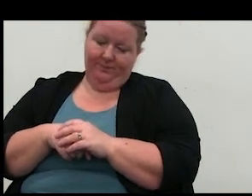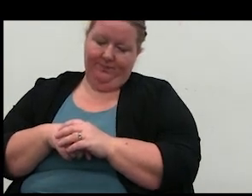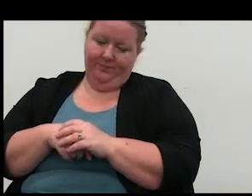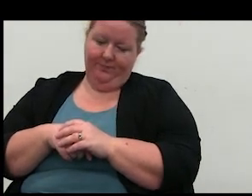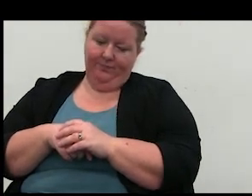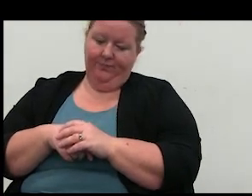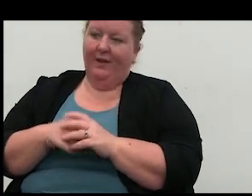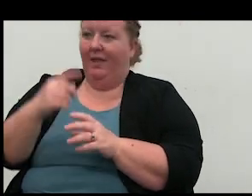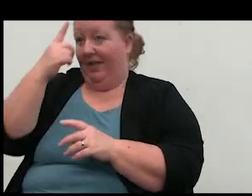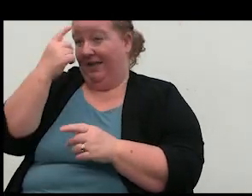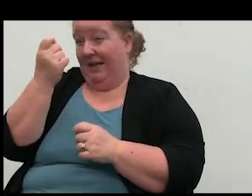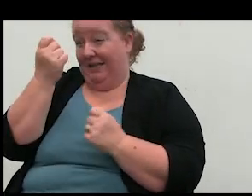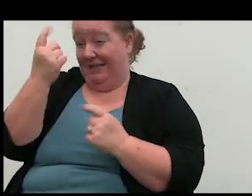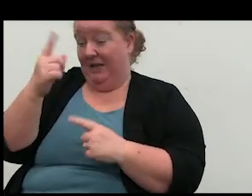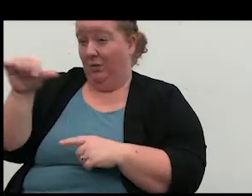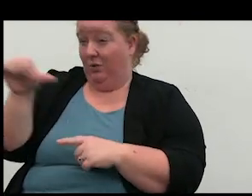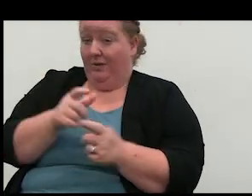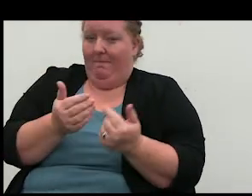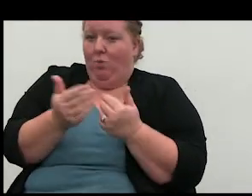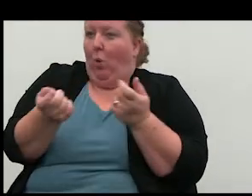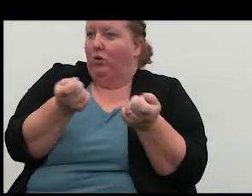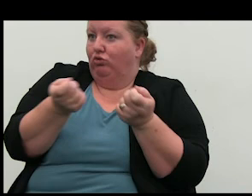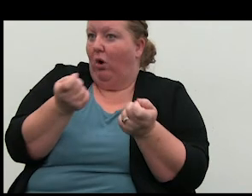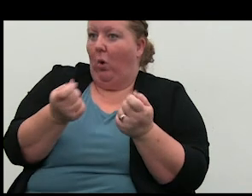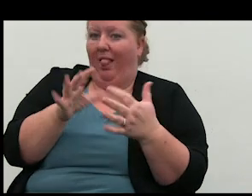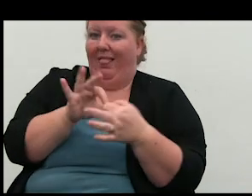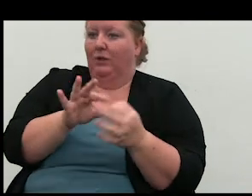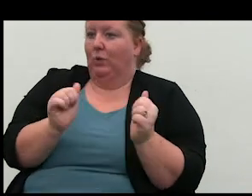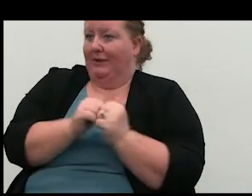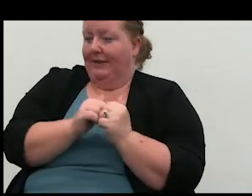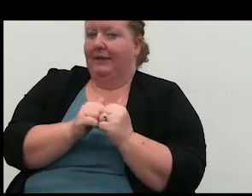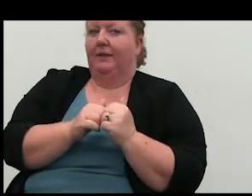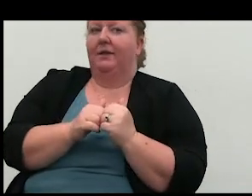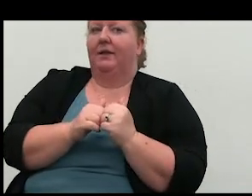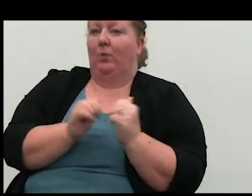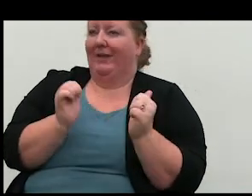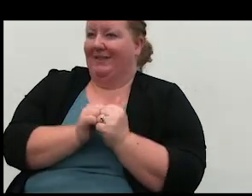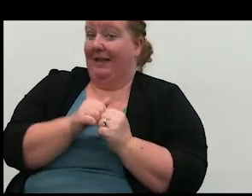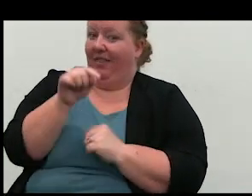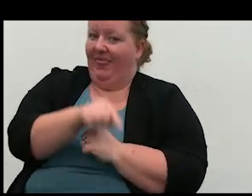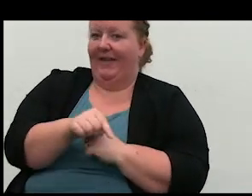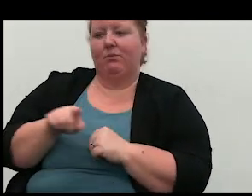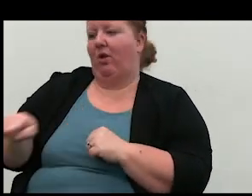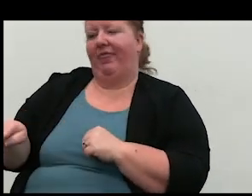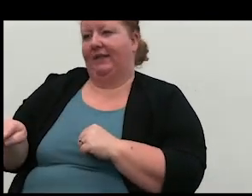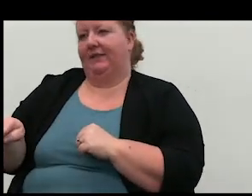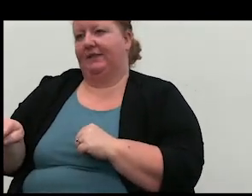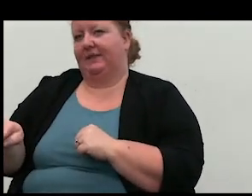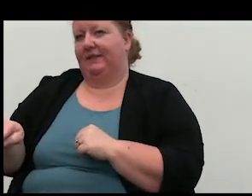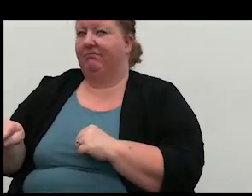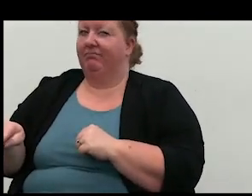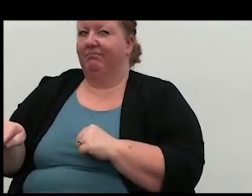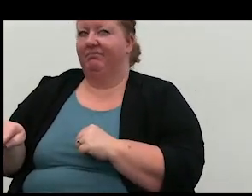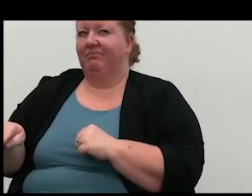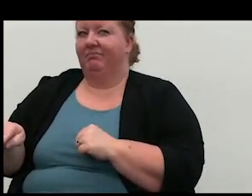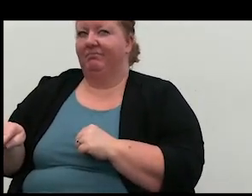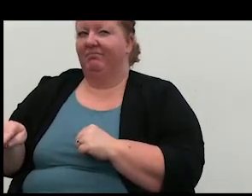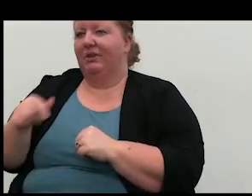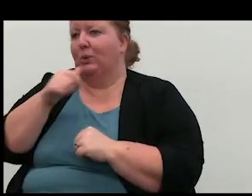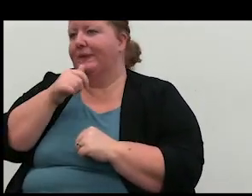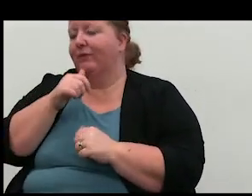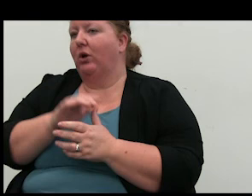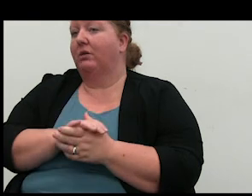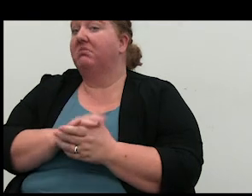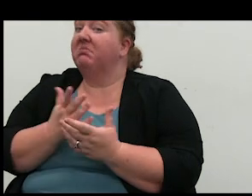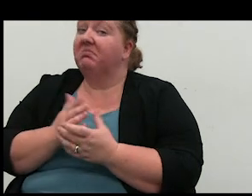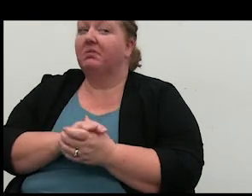the idea that we should have more control over consent and that we consent to this but not to these things would be useful.